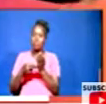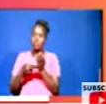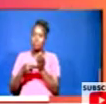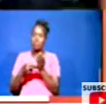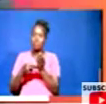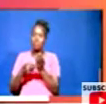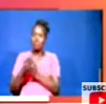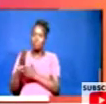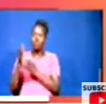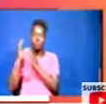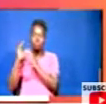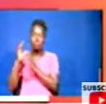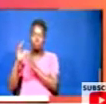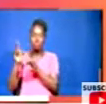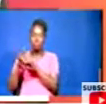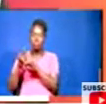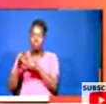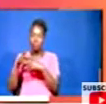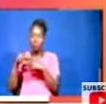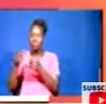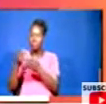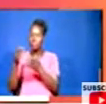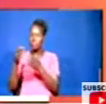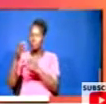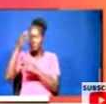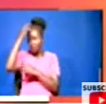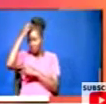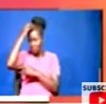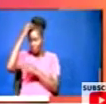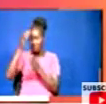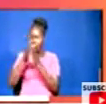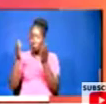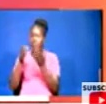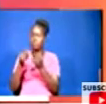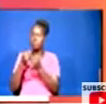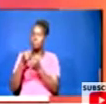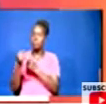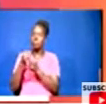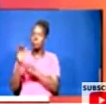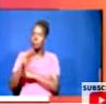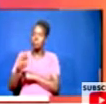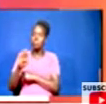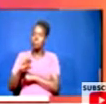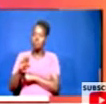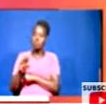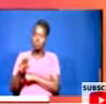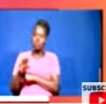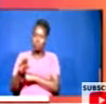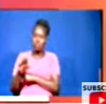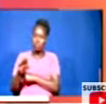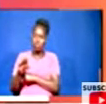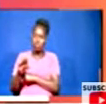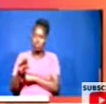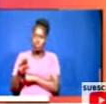through Kilifi, also headed to Lamu. So we have a huge production zone, and we need to take a